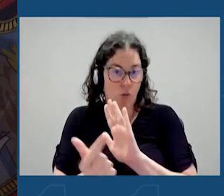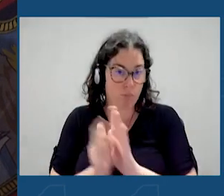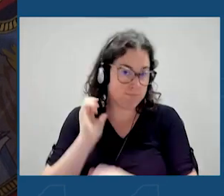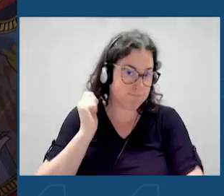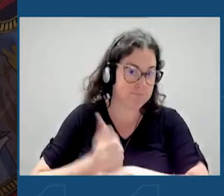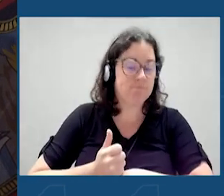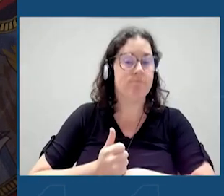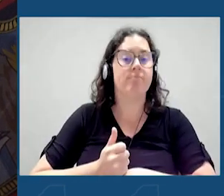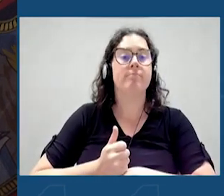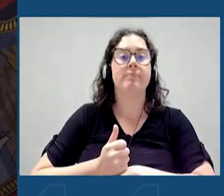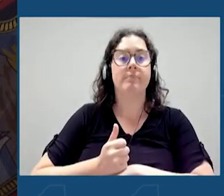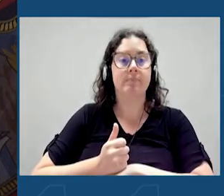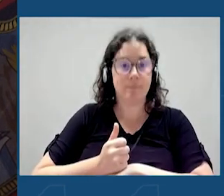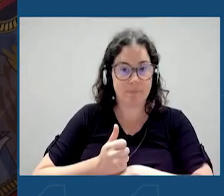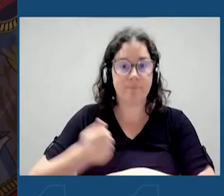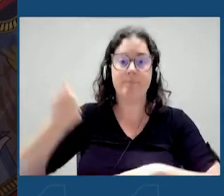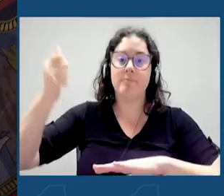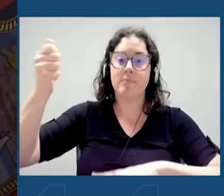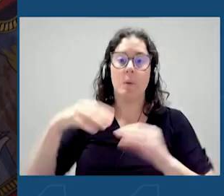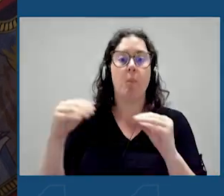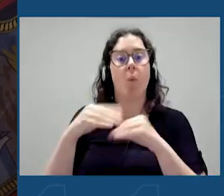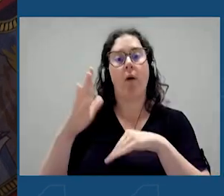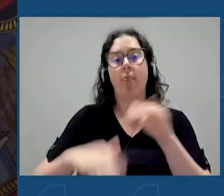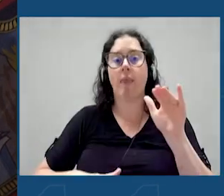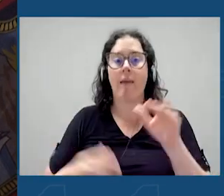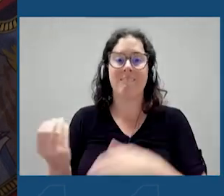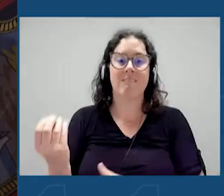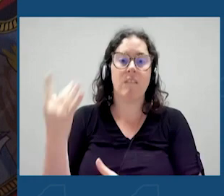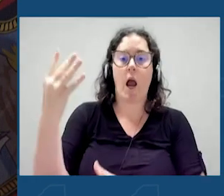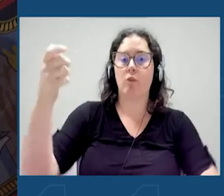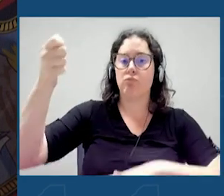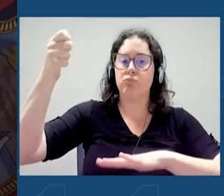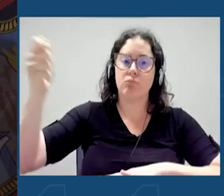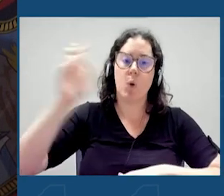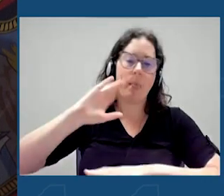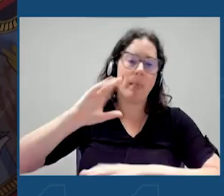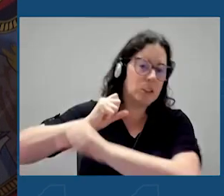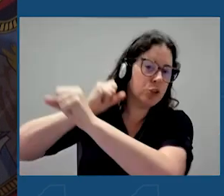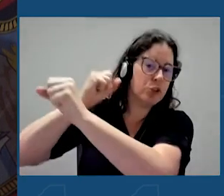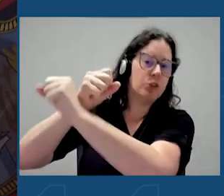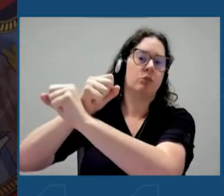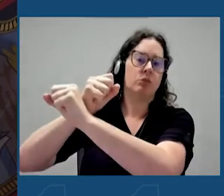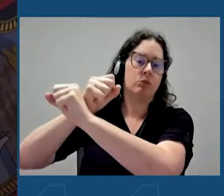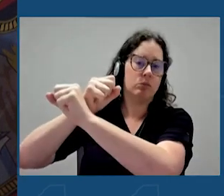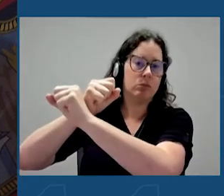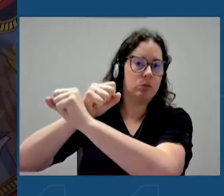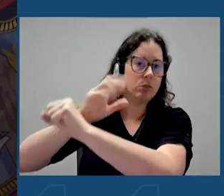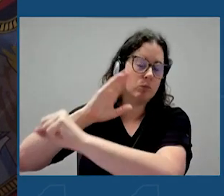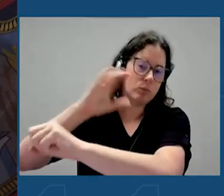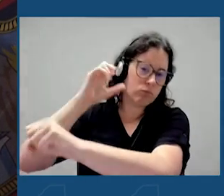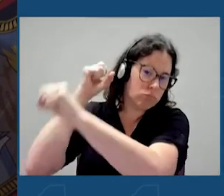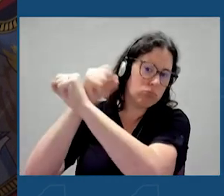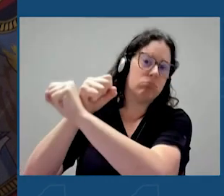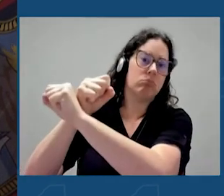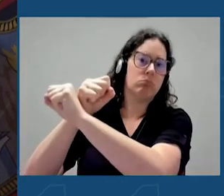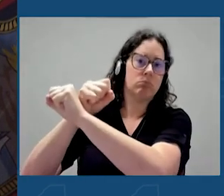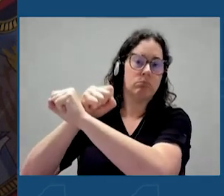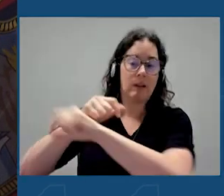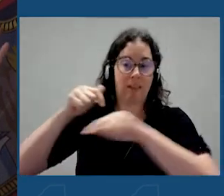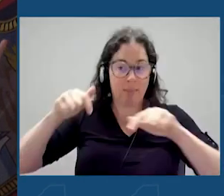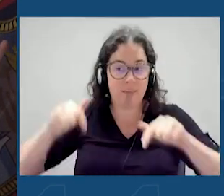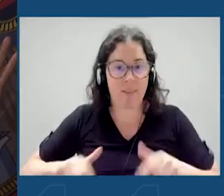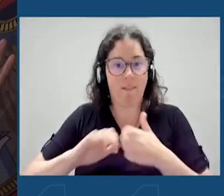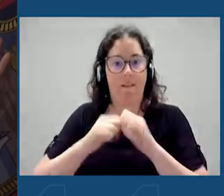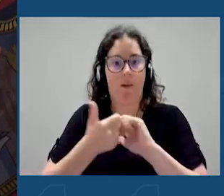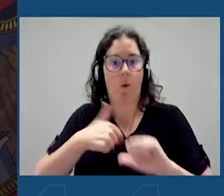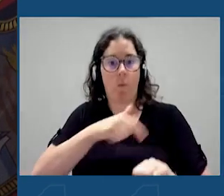Lady Liberty will have more than a torch in her hand. She'll have a shield in her hand. She'll have a shield in her hand and say, this is how we